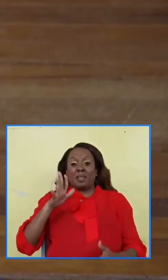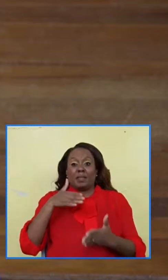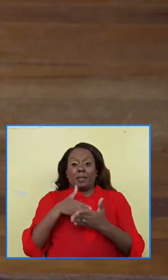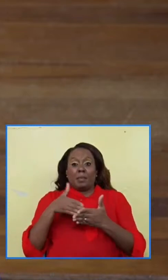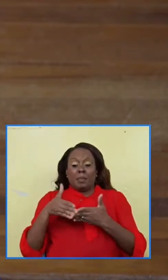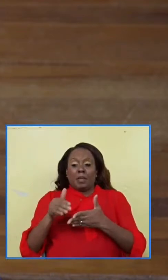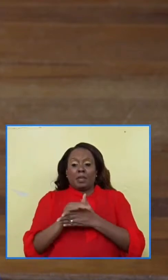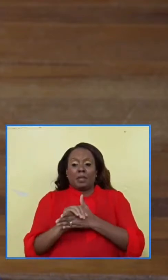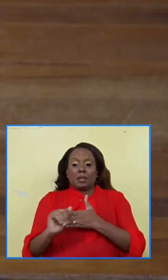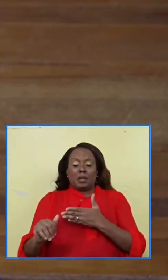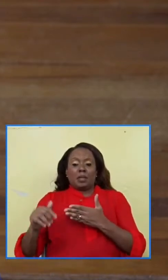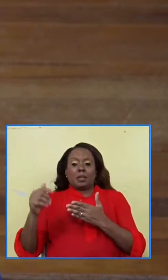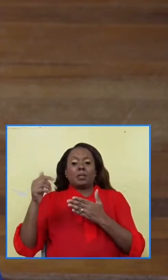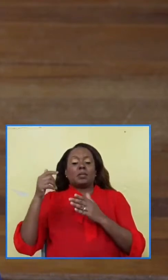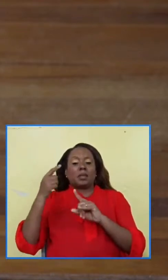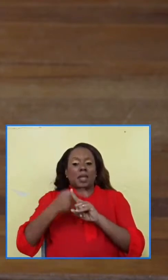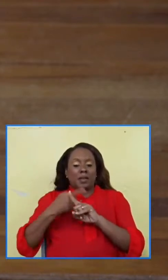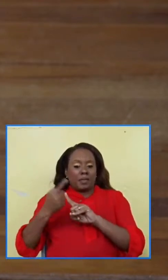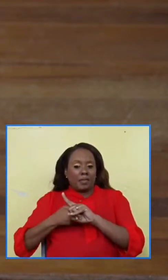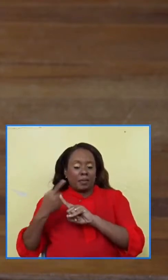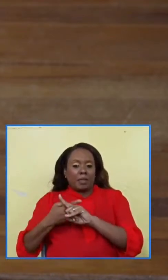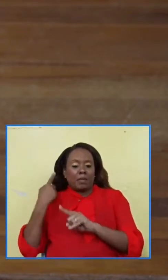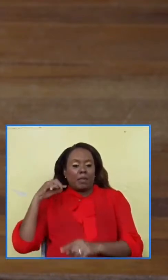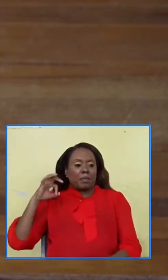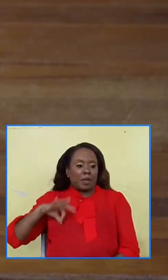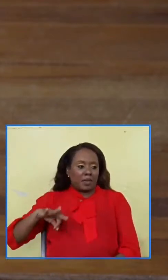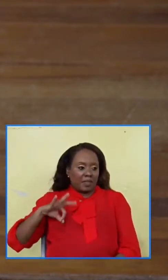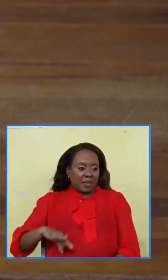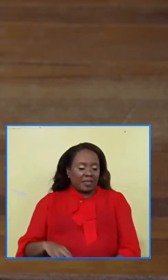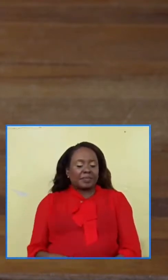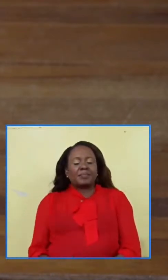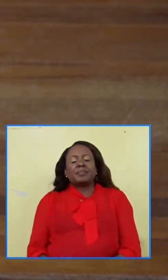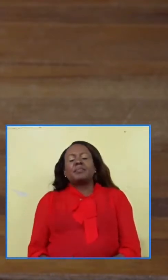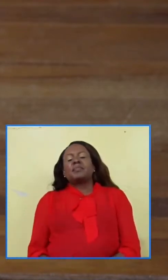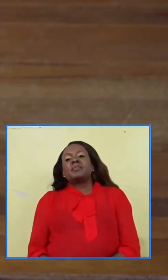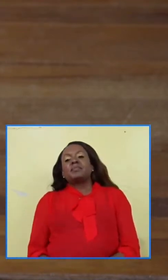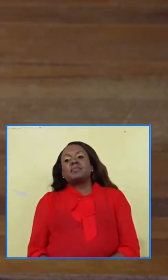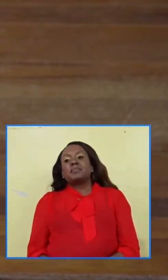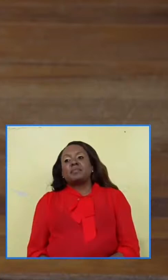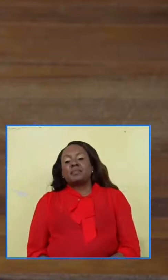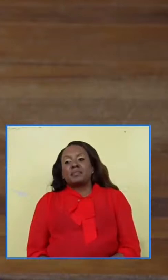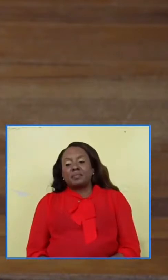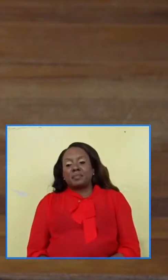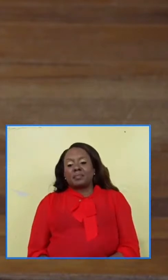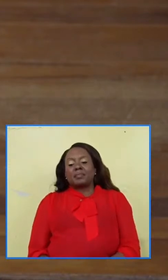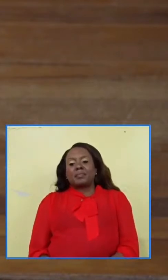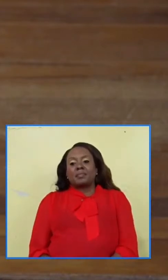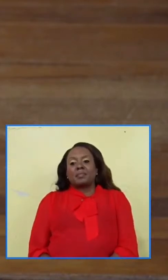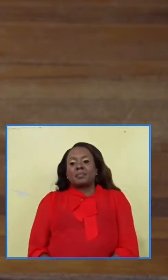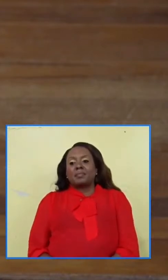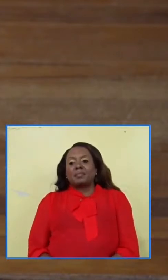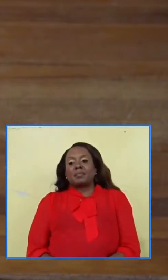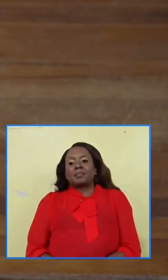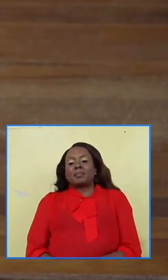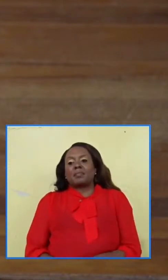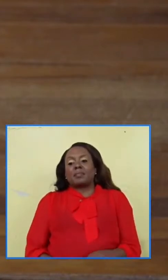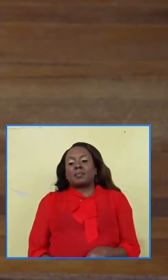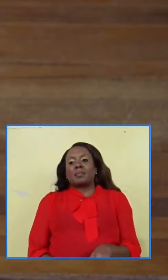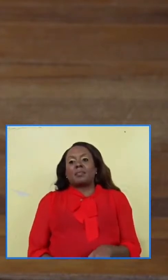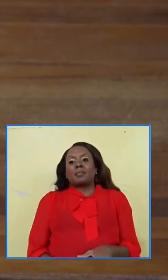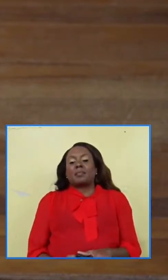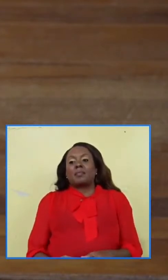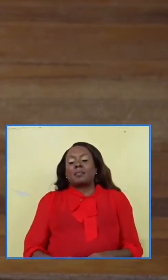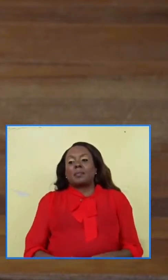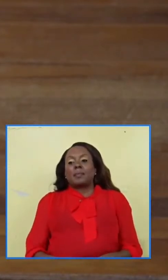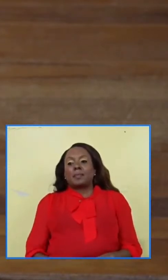in benefits, so they're not in crisis. With regard to the audits, the